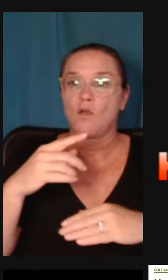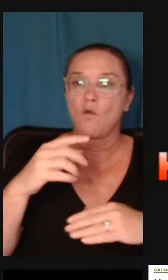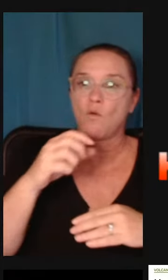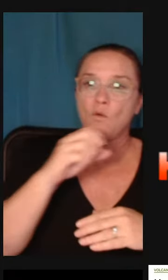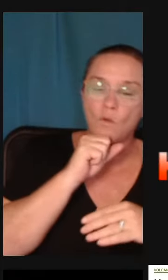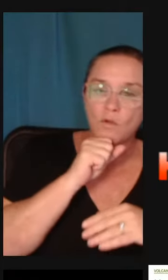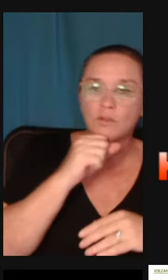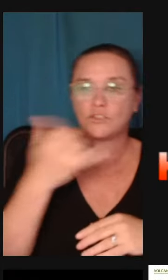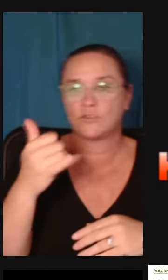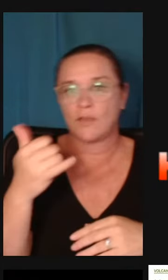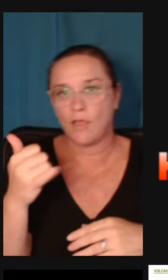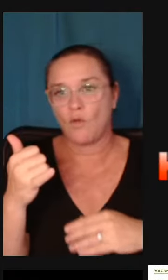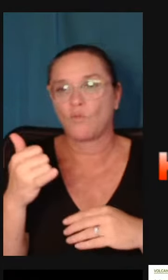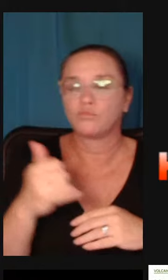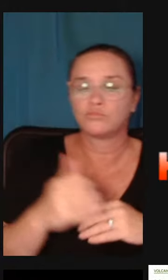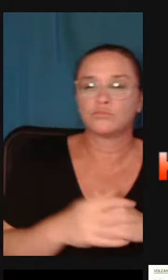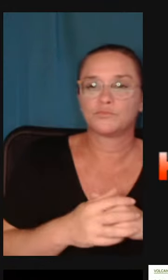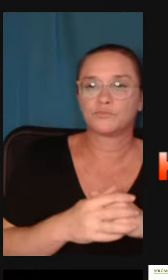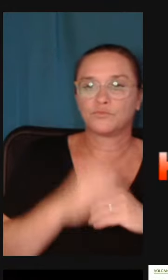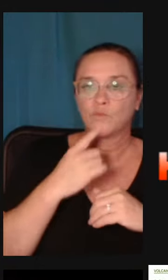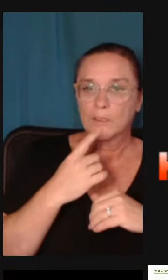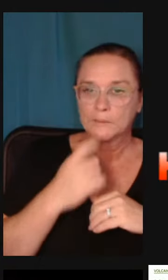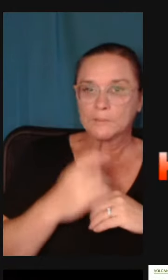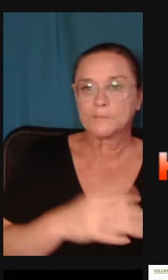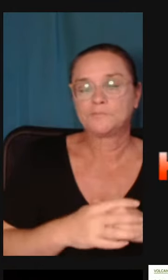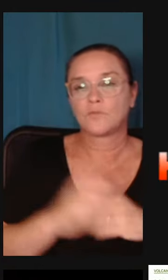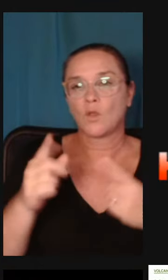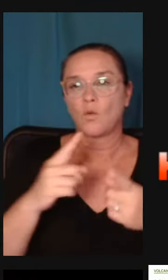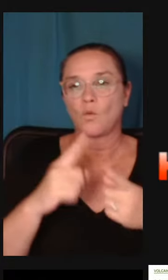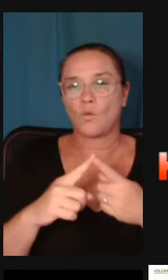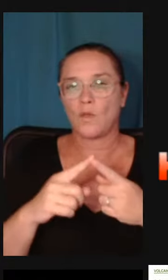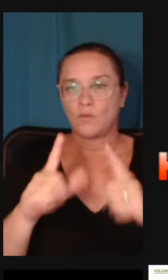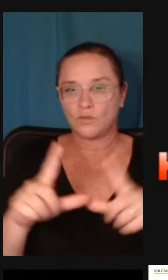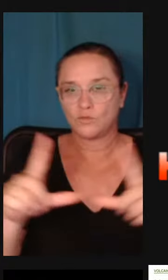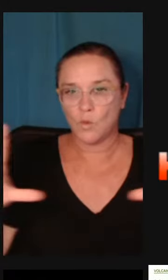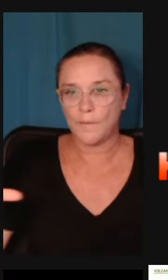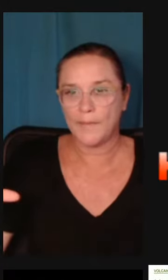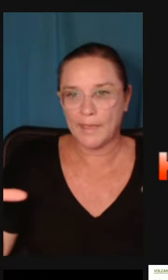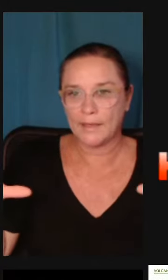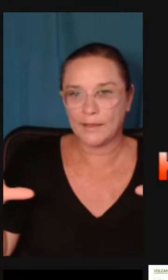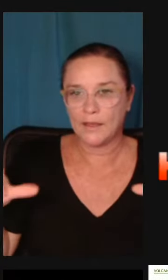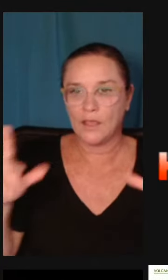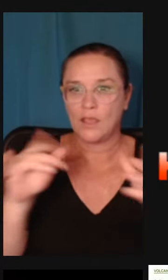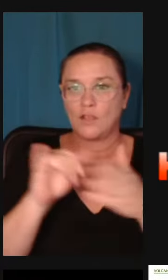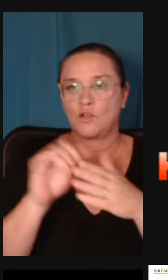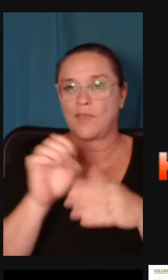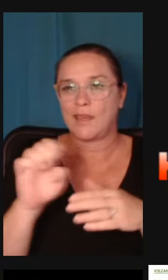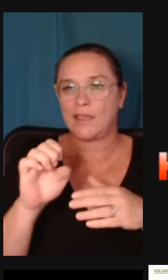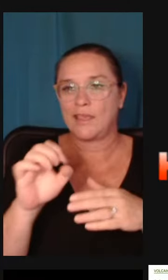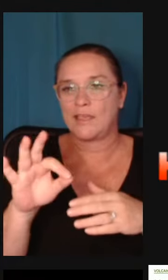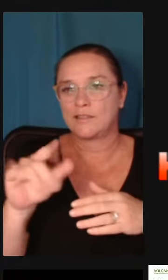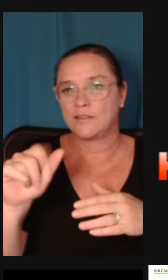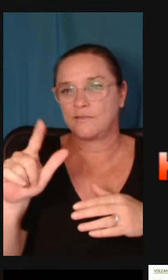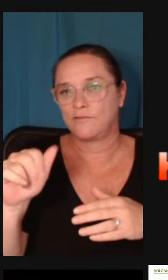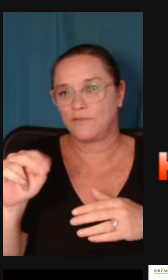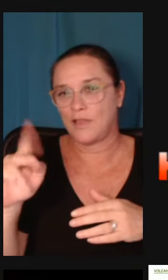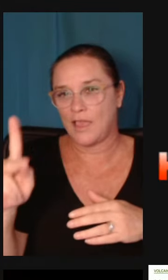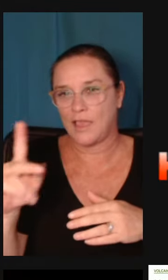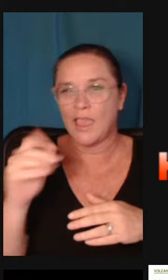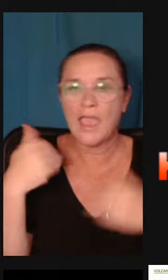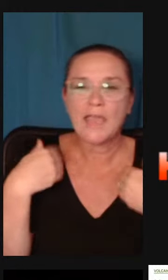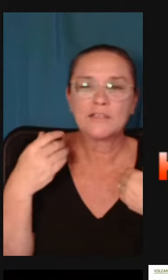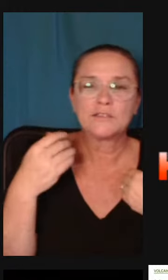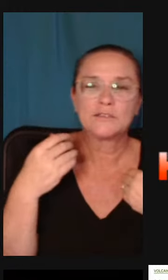there. But we often look closer in to this eastern flank of Maunaloa, which has only a